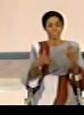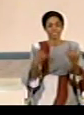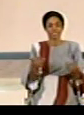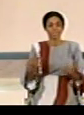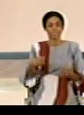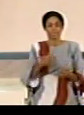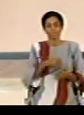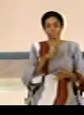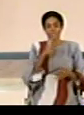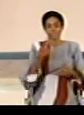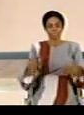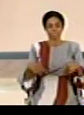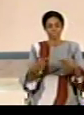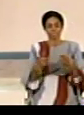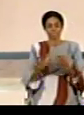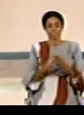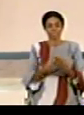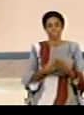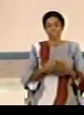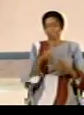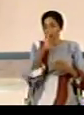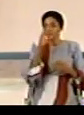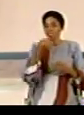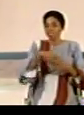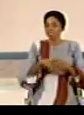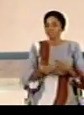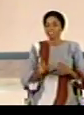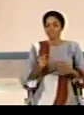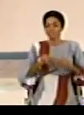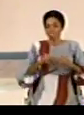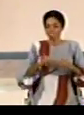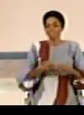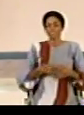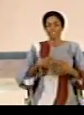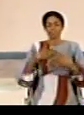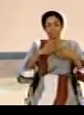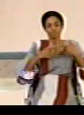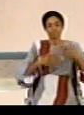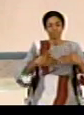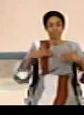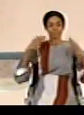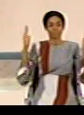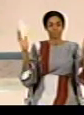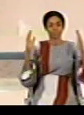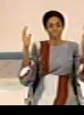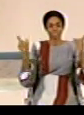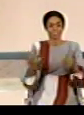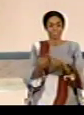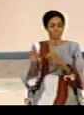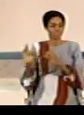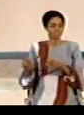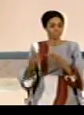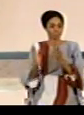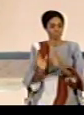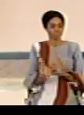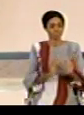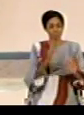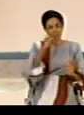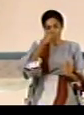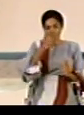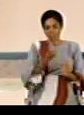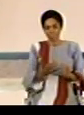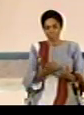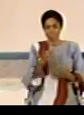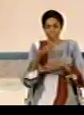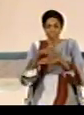to continue in the mood of celebration, even as we get prepared for tomorrow, for early morning dose,